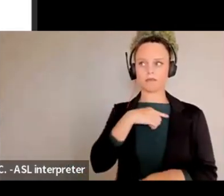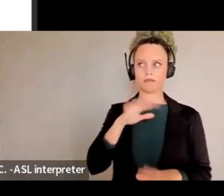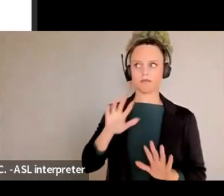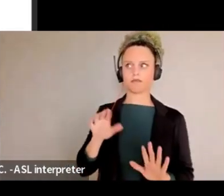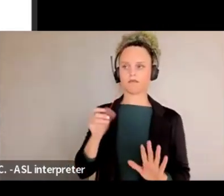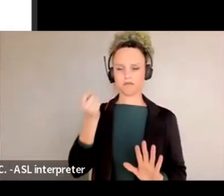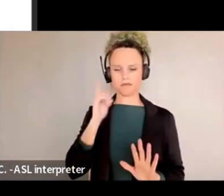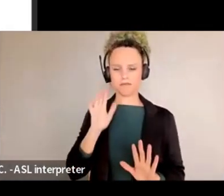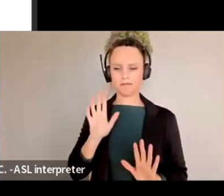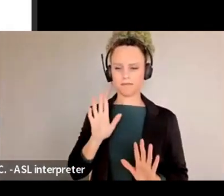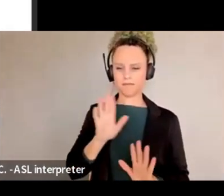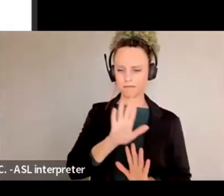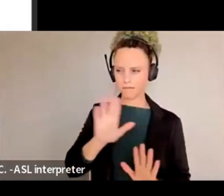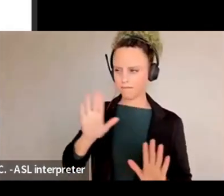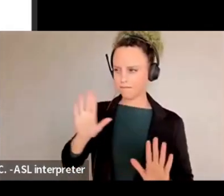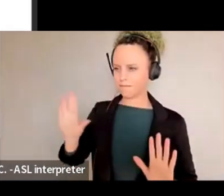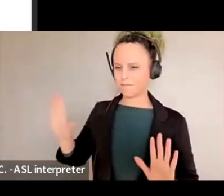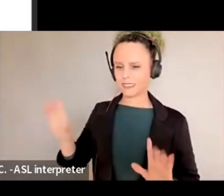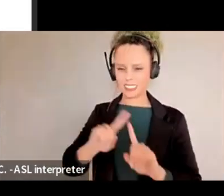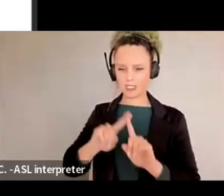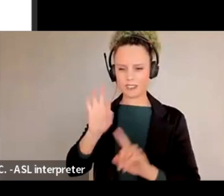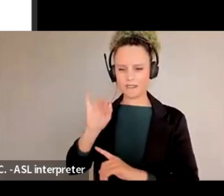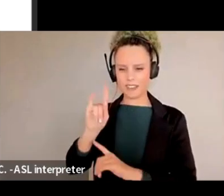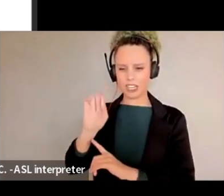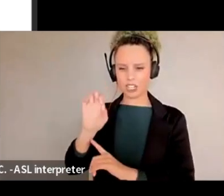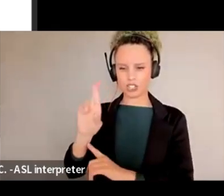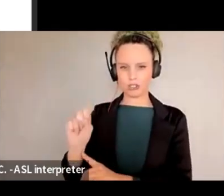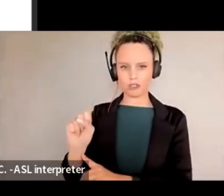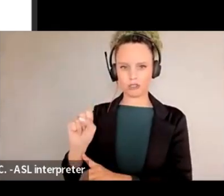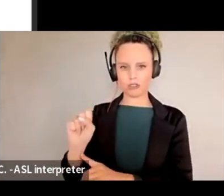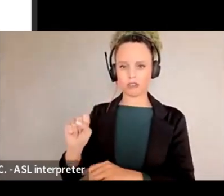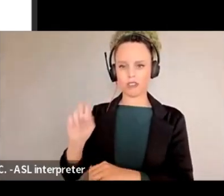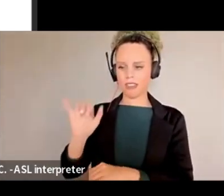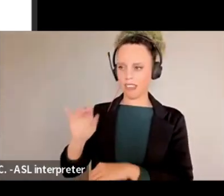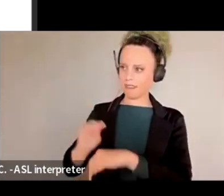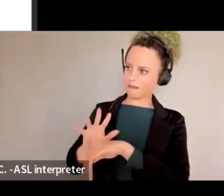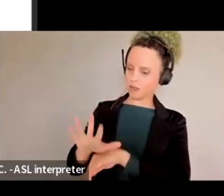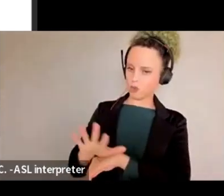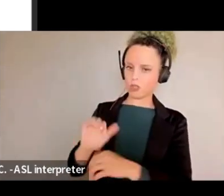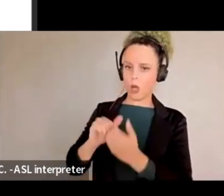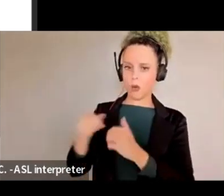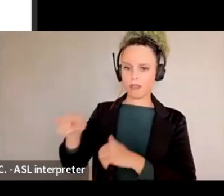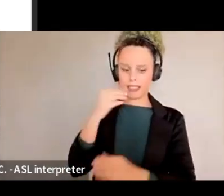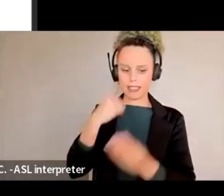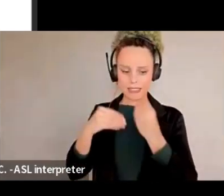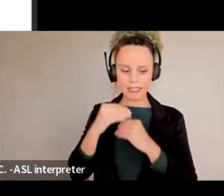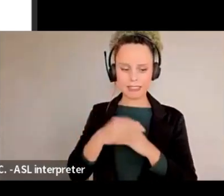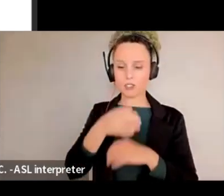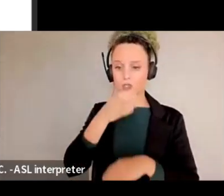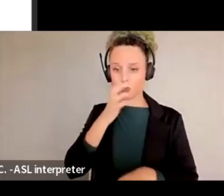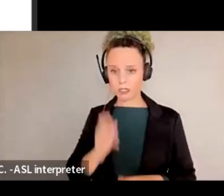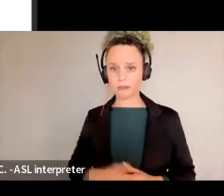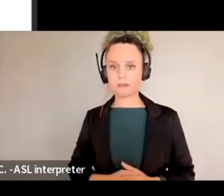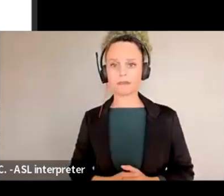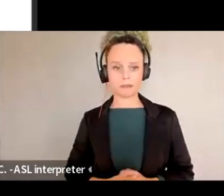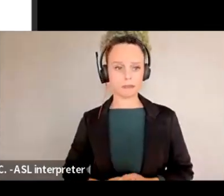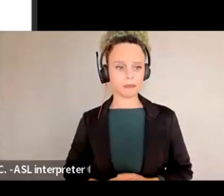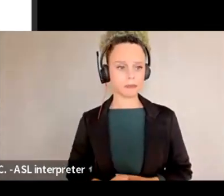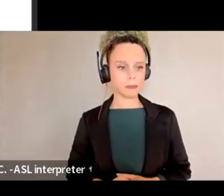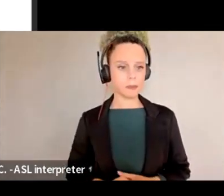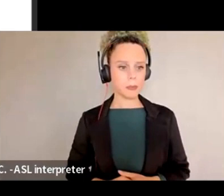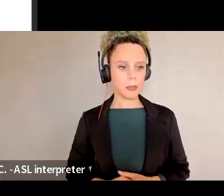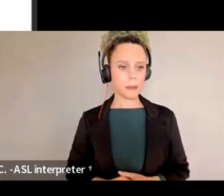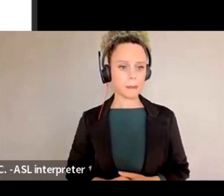nutrition and their health and their overall well-being. So it's really important for us to understand all of the